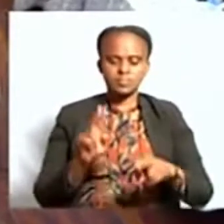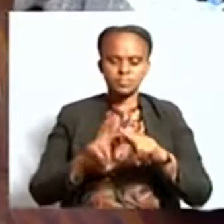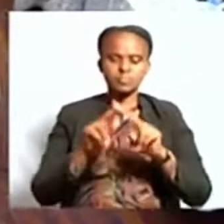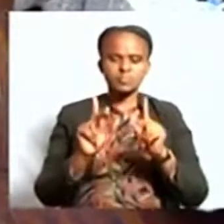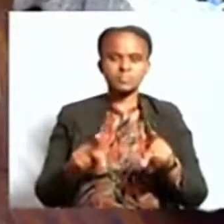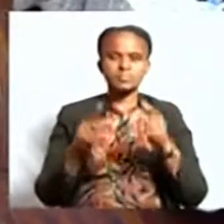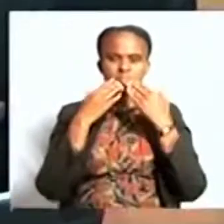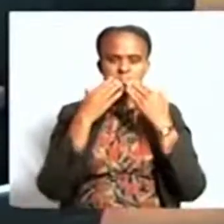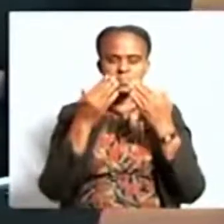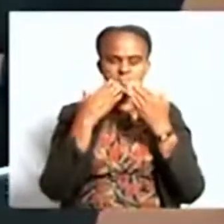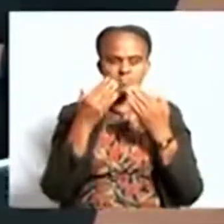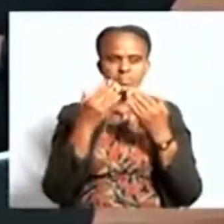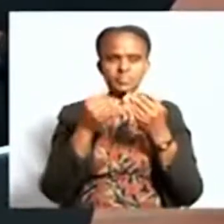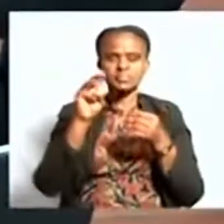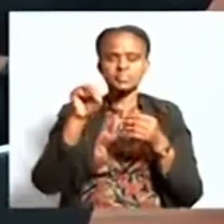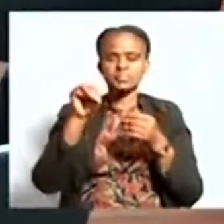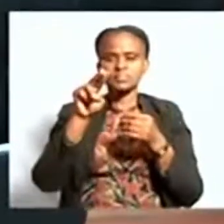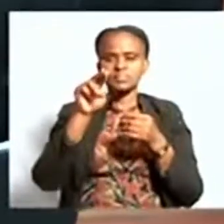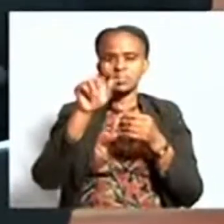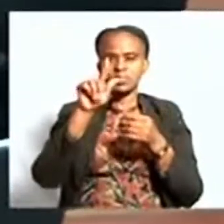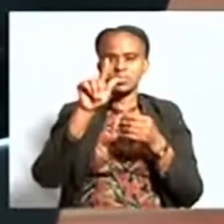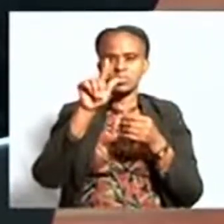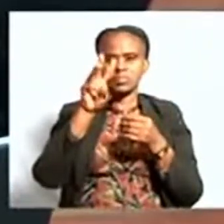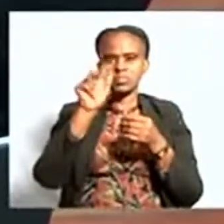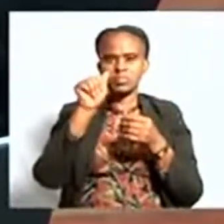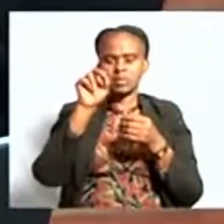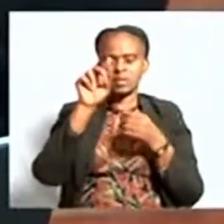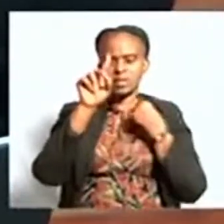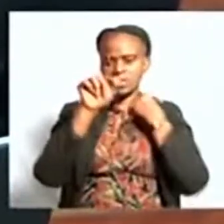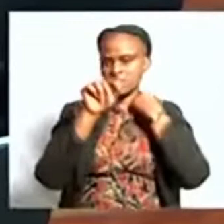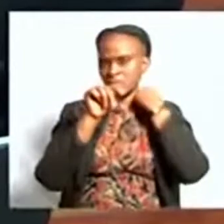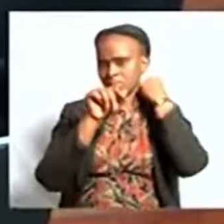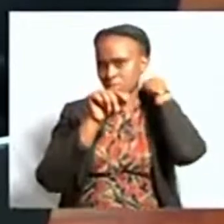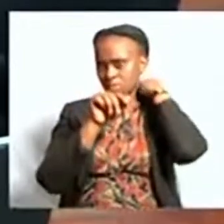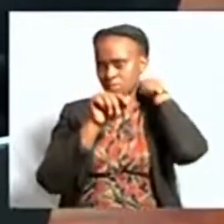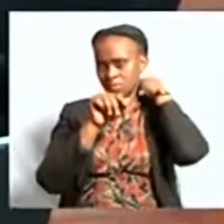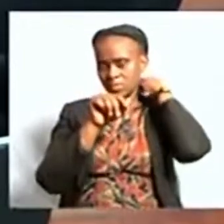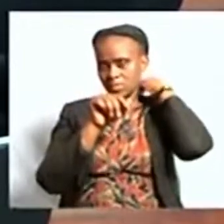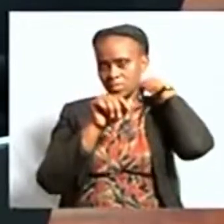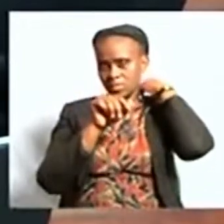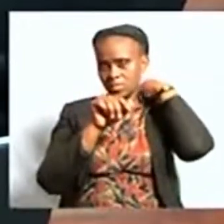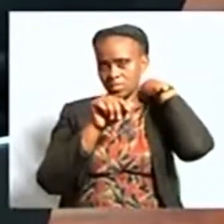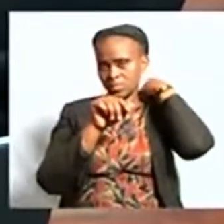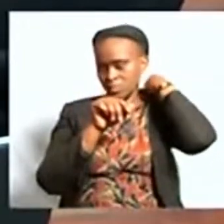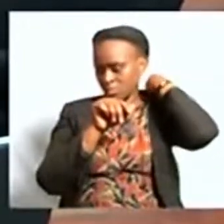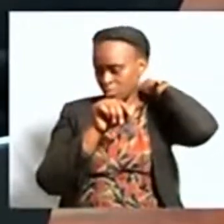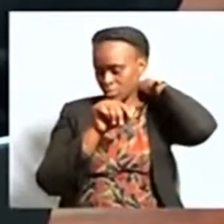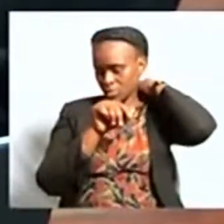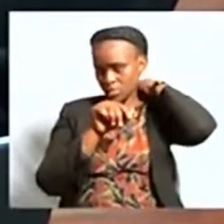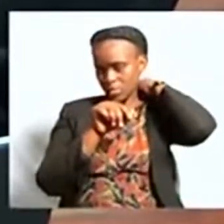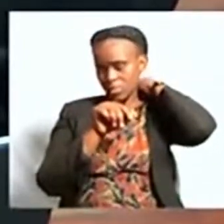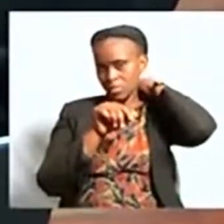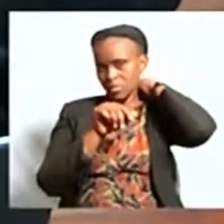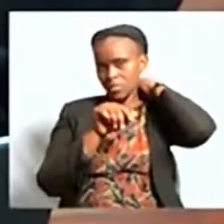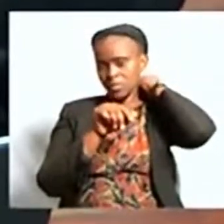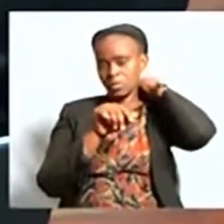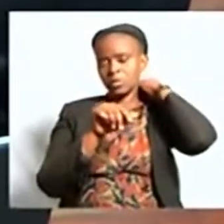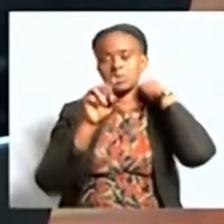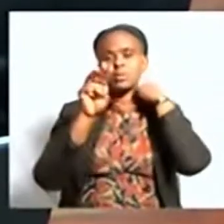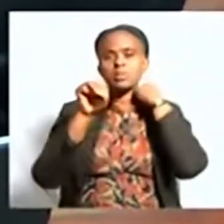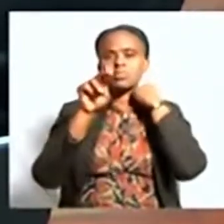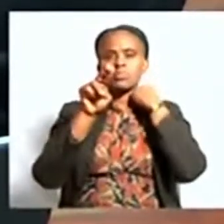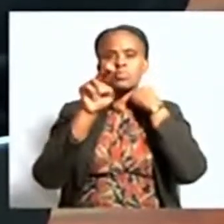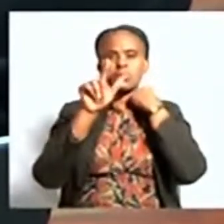My name is Zichwa Mlonda, Control of Internal Audit. I'm accompanied by Mr. Gift Muruwa,